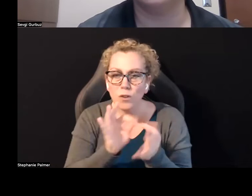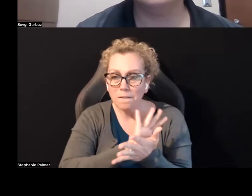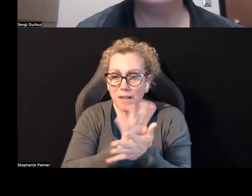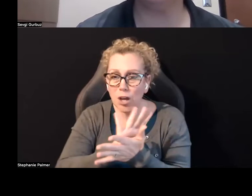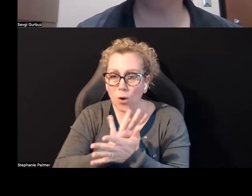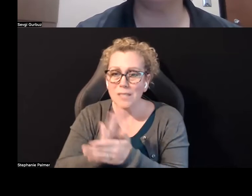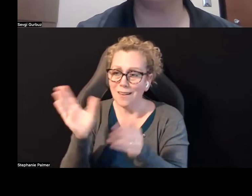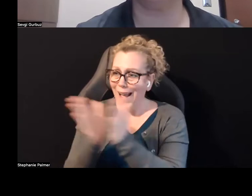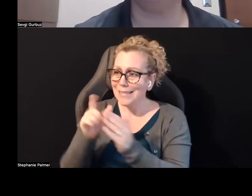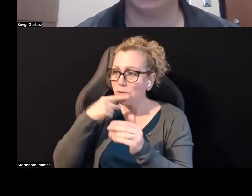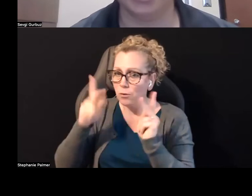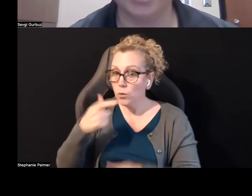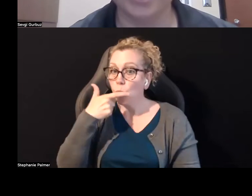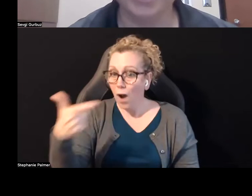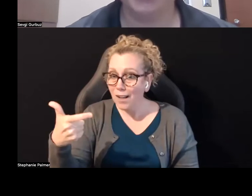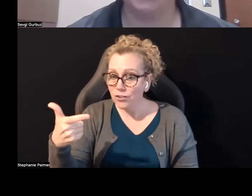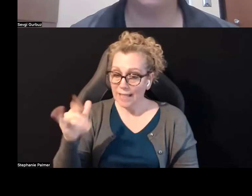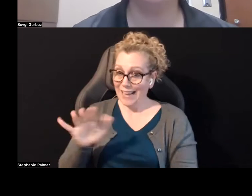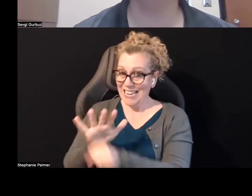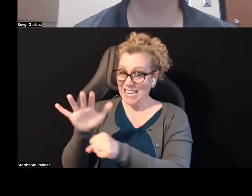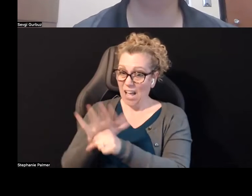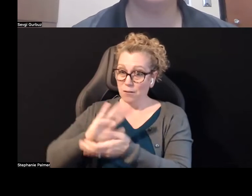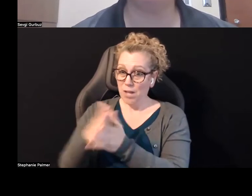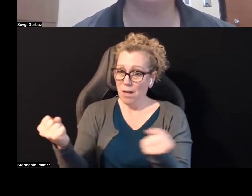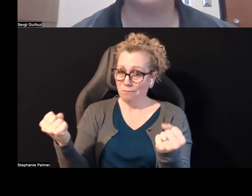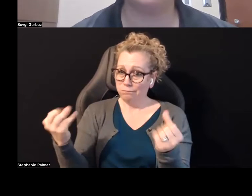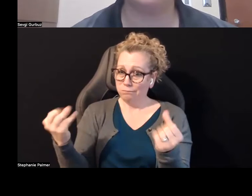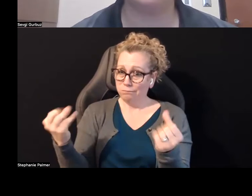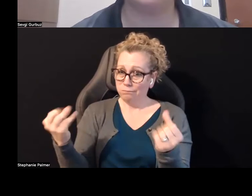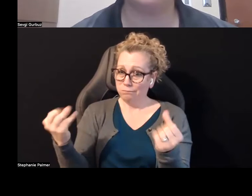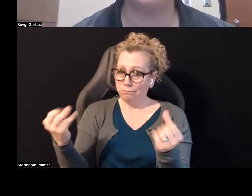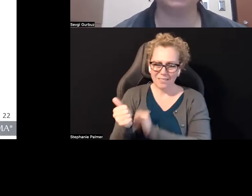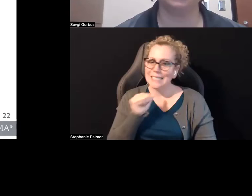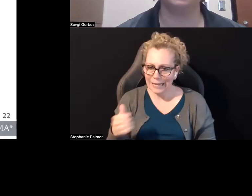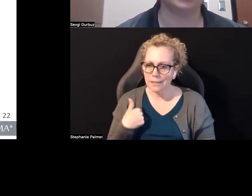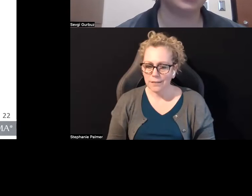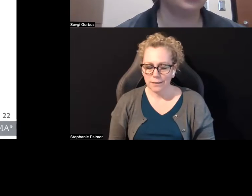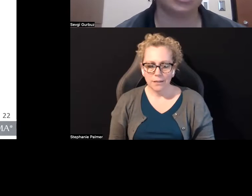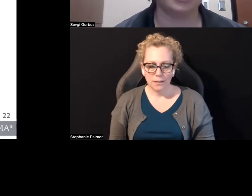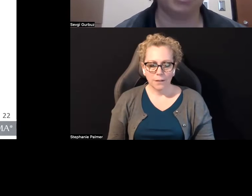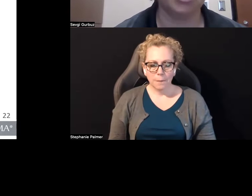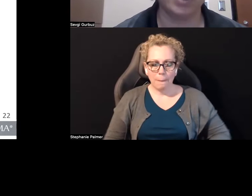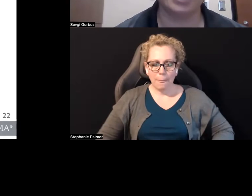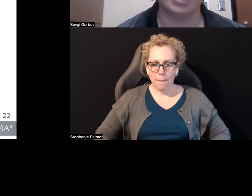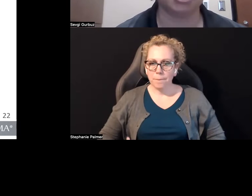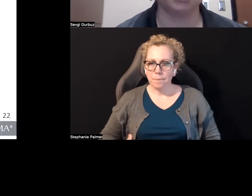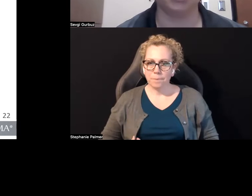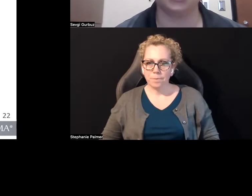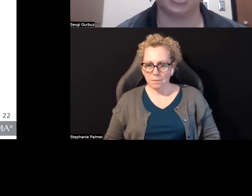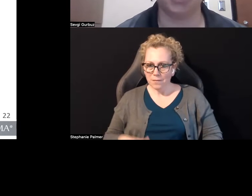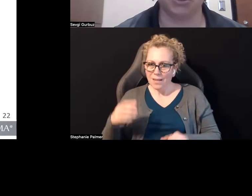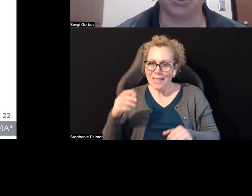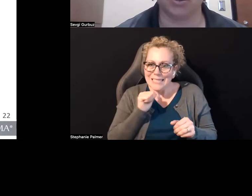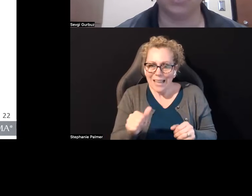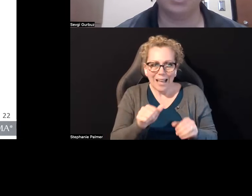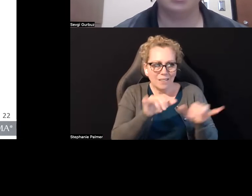person is not sufficient to enable them to articulate sign language the way an actual fluent